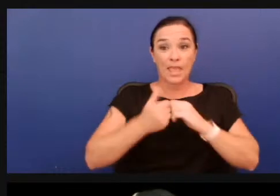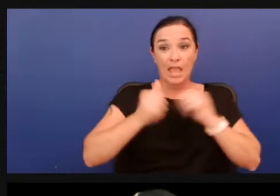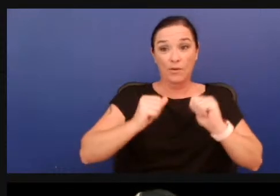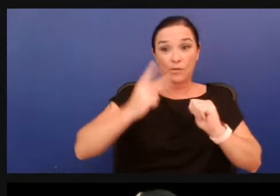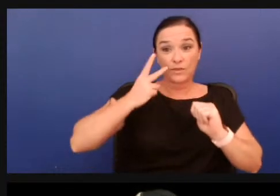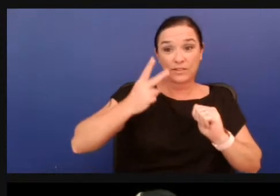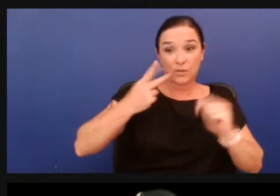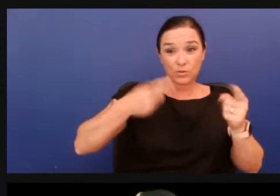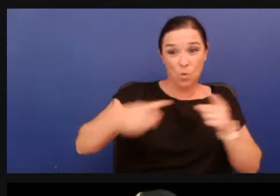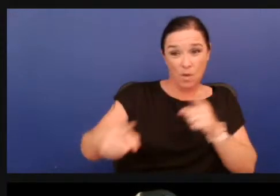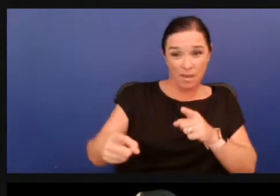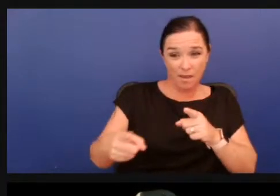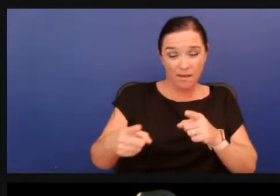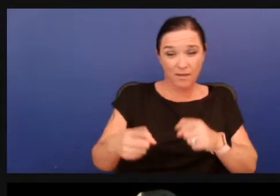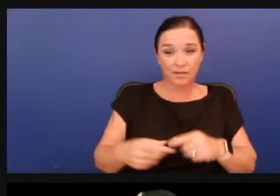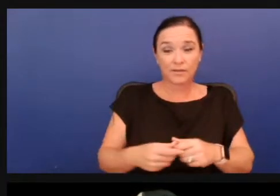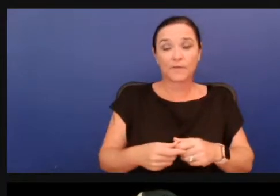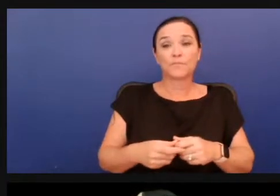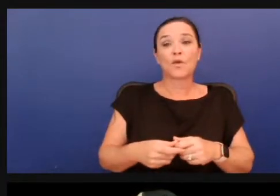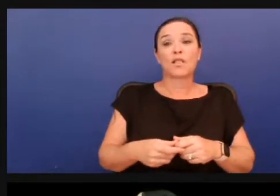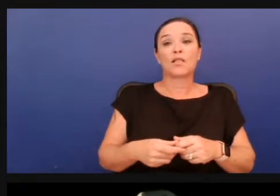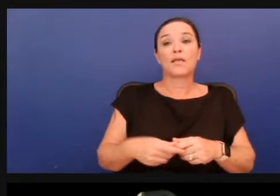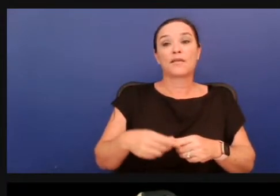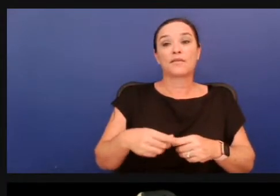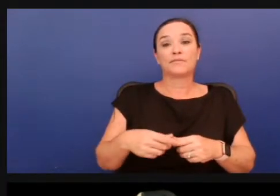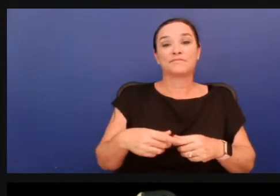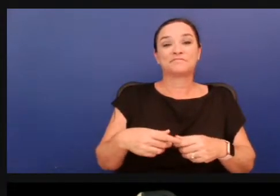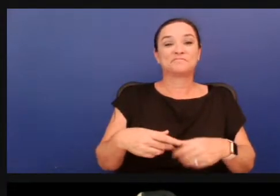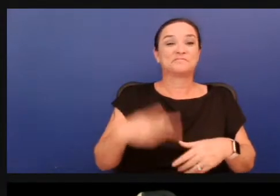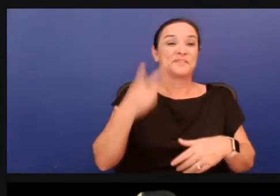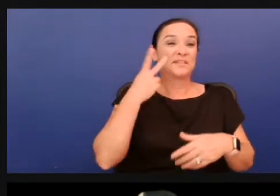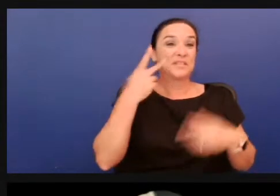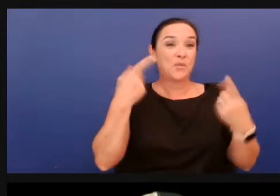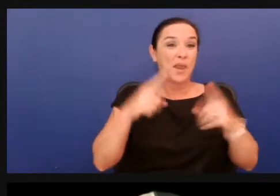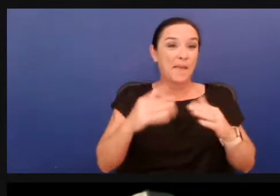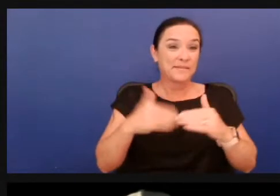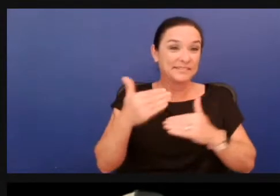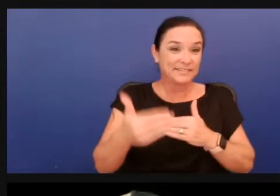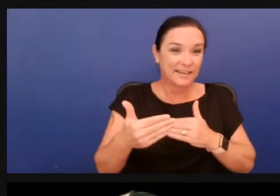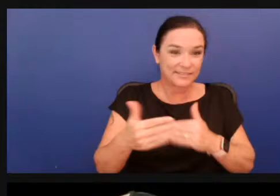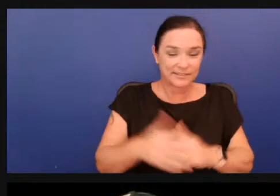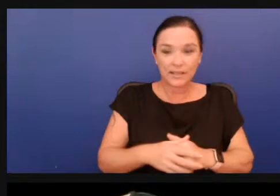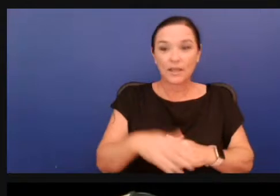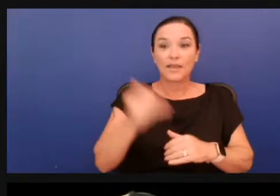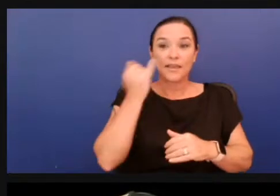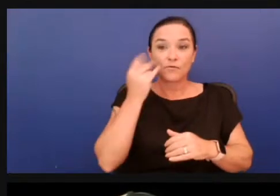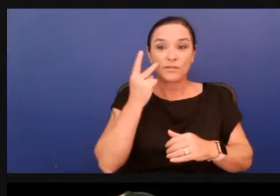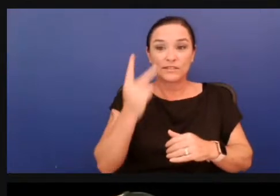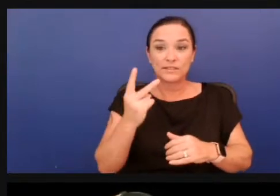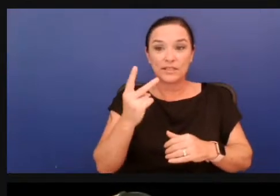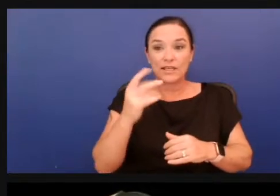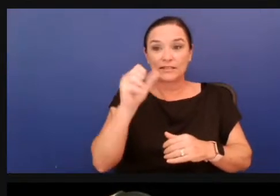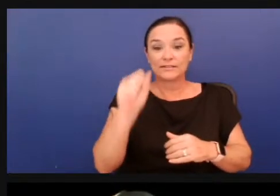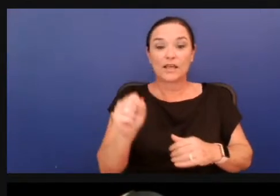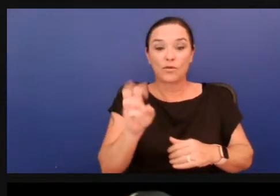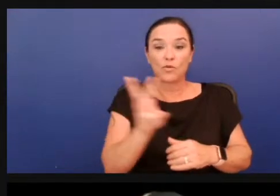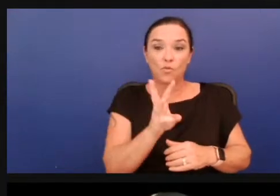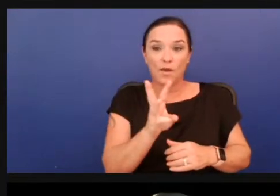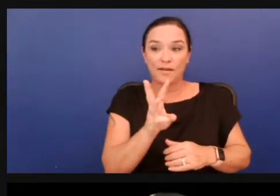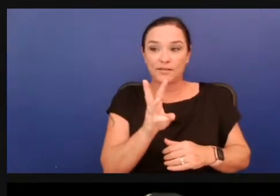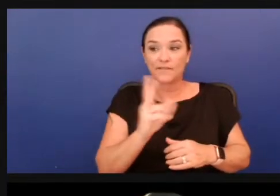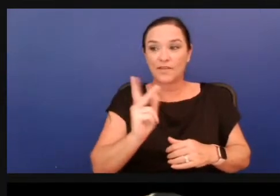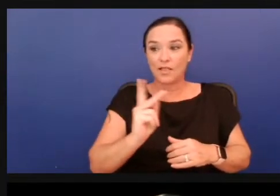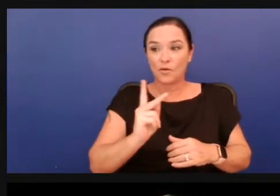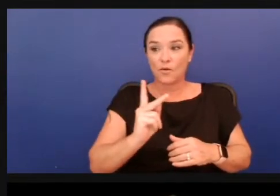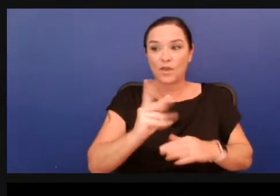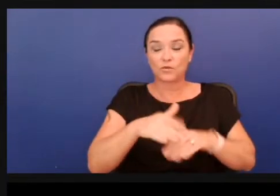on? Well, it's by seeing what happens next, right? If what we see is the southwest rift of Kilauea slow down or stop, and then